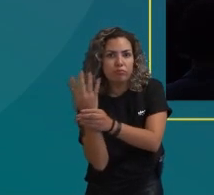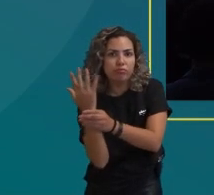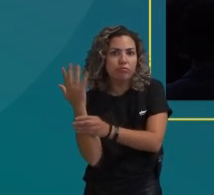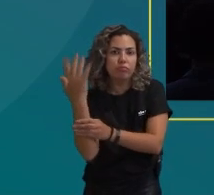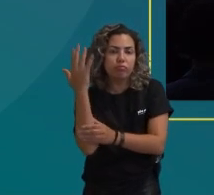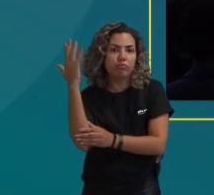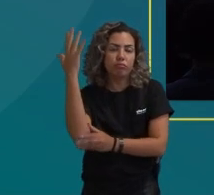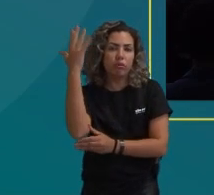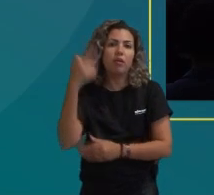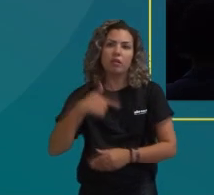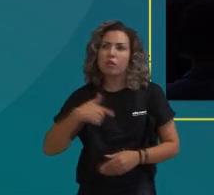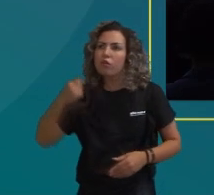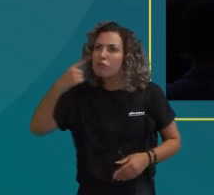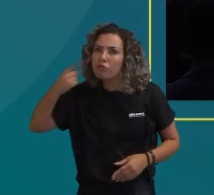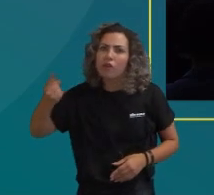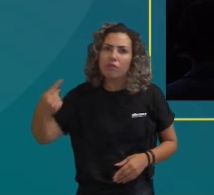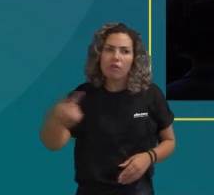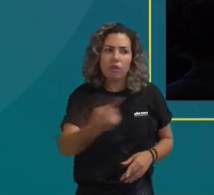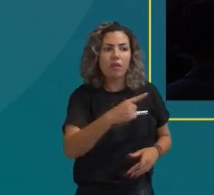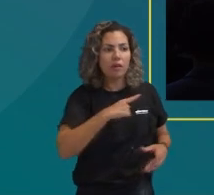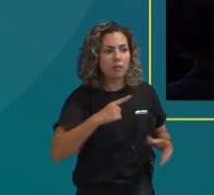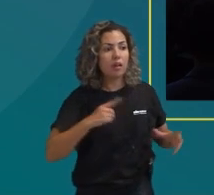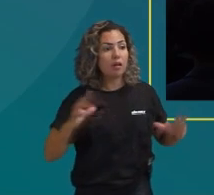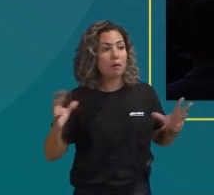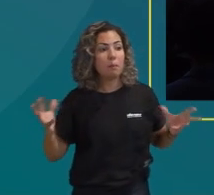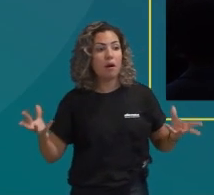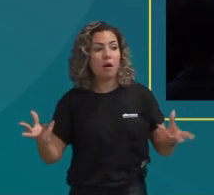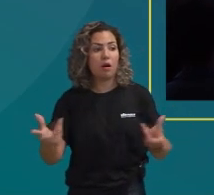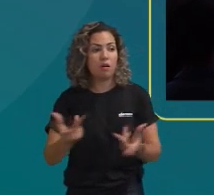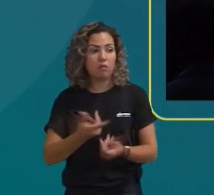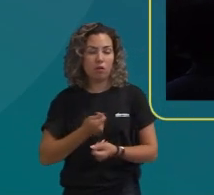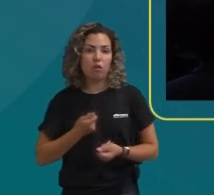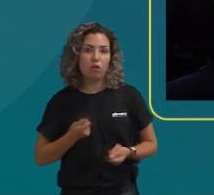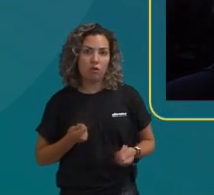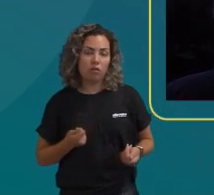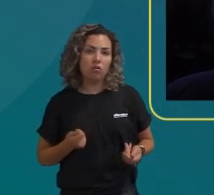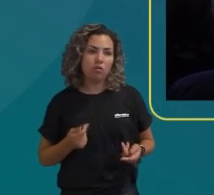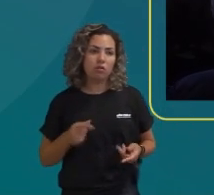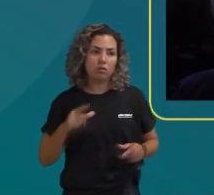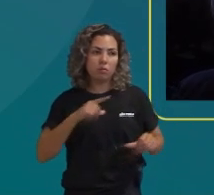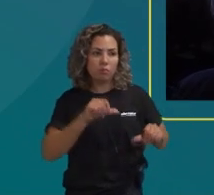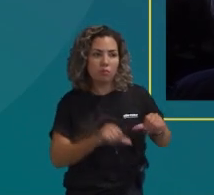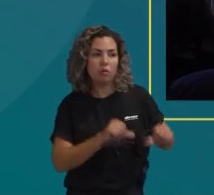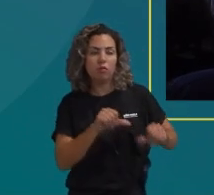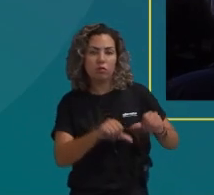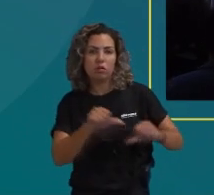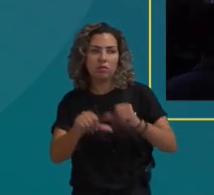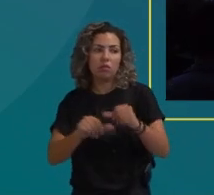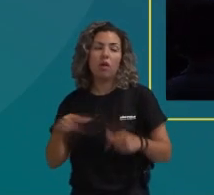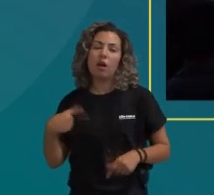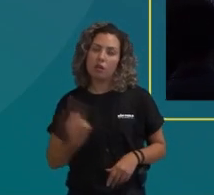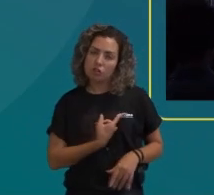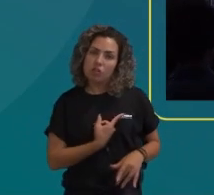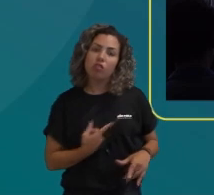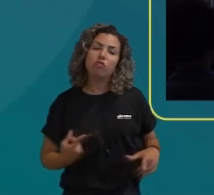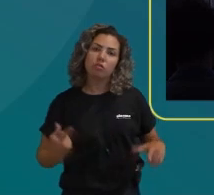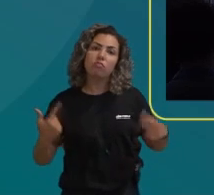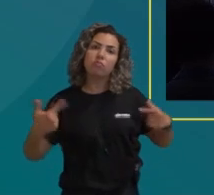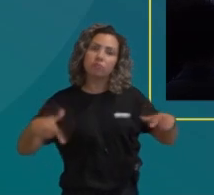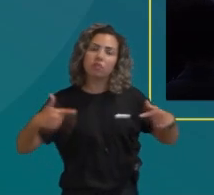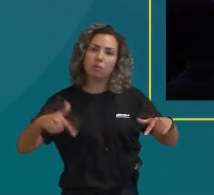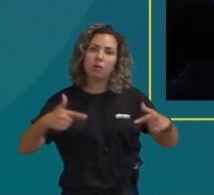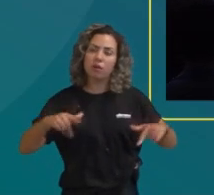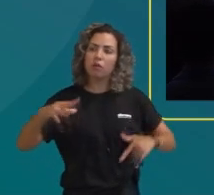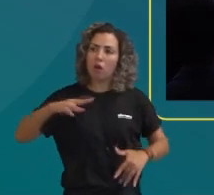incredible network, Generation Restoration, we've been able to work with other cities and with other partners